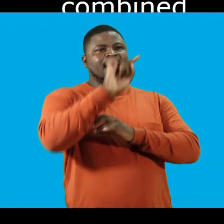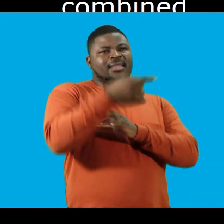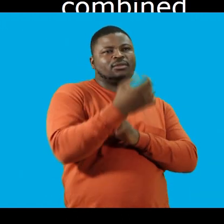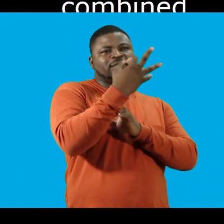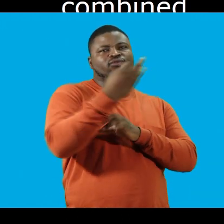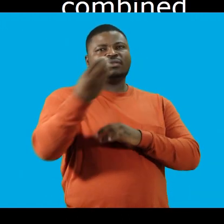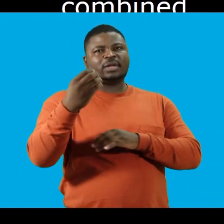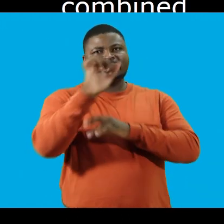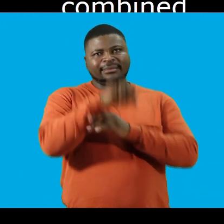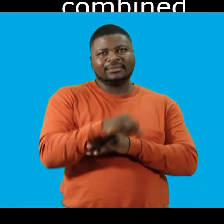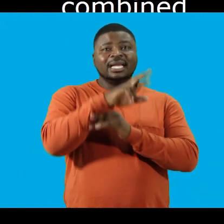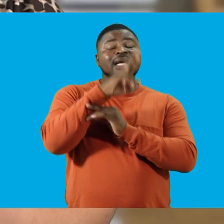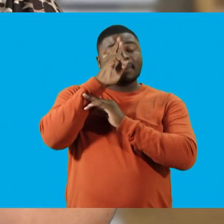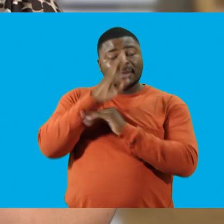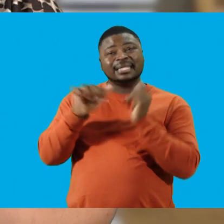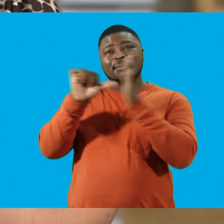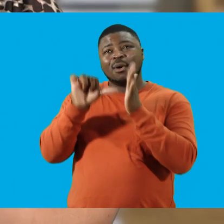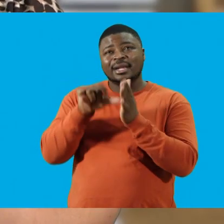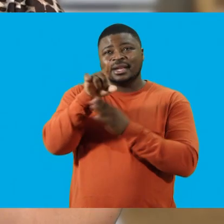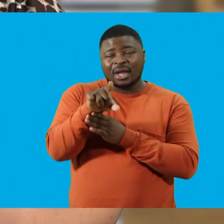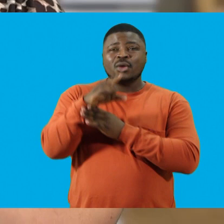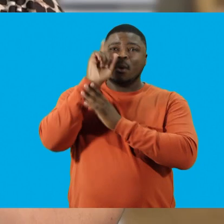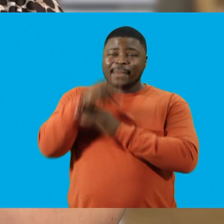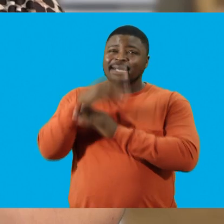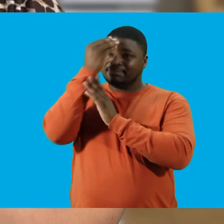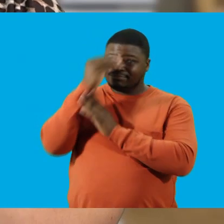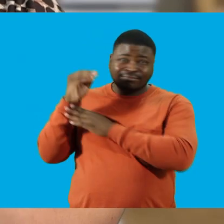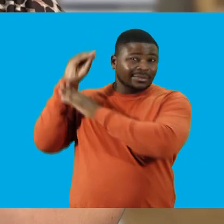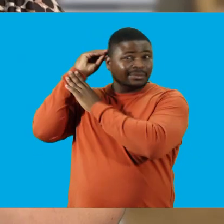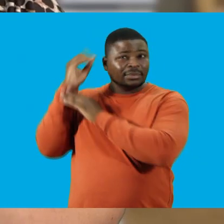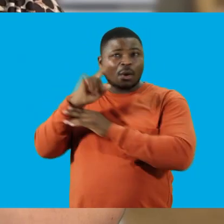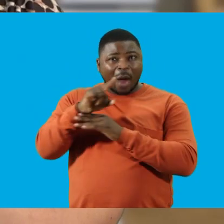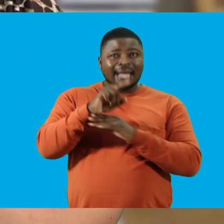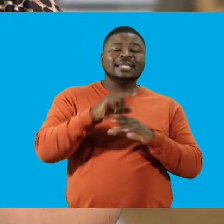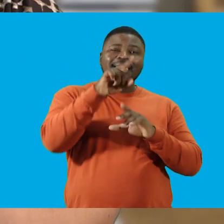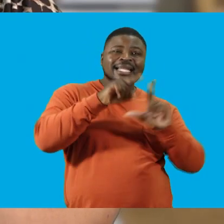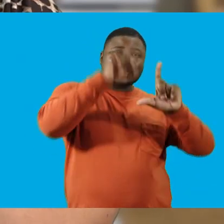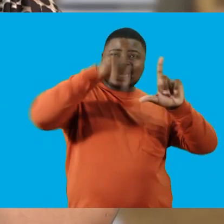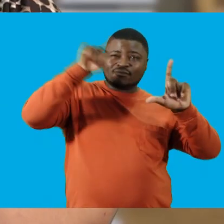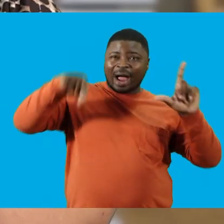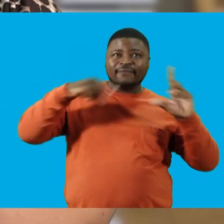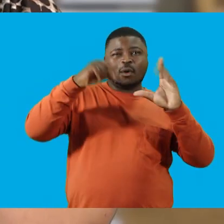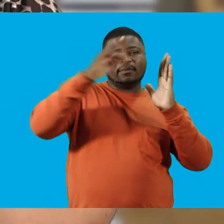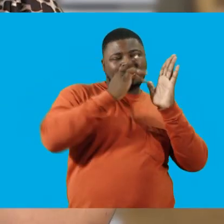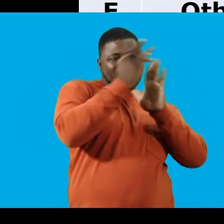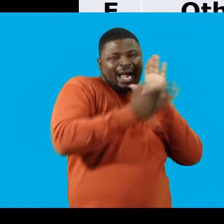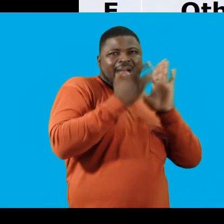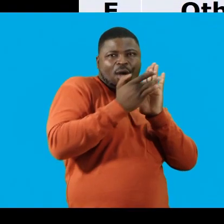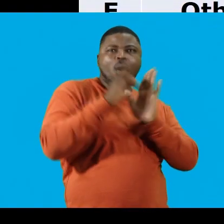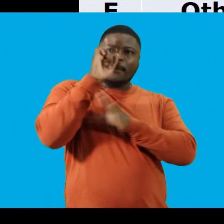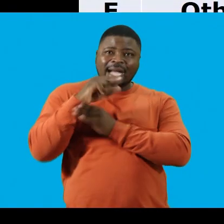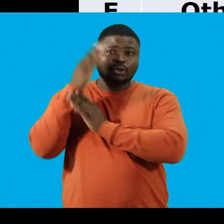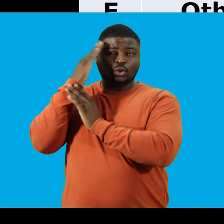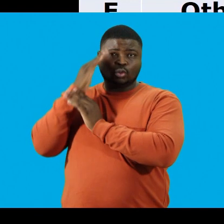29,300 Rand. It is very important for you to familiarize yourself with the graph before going into the questions. And